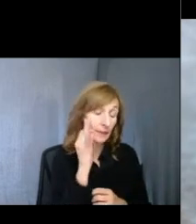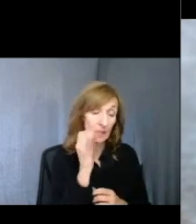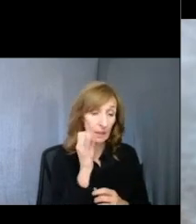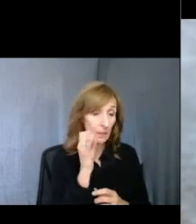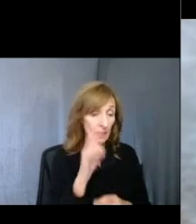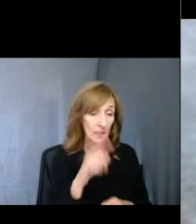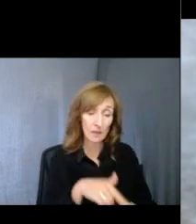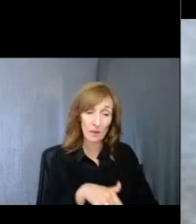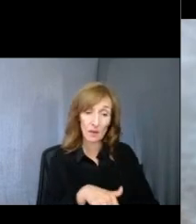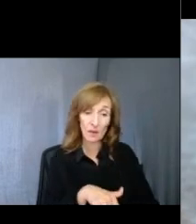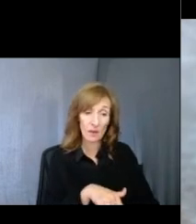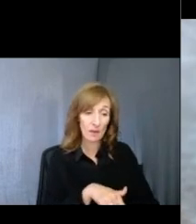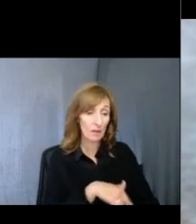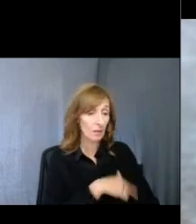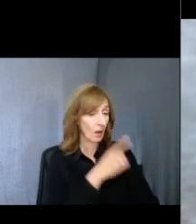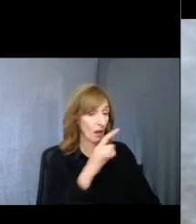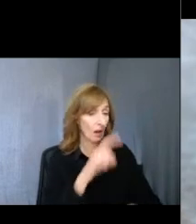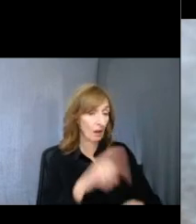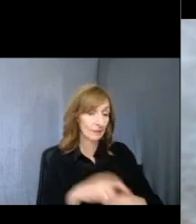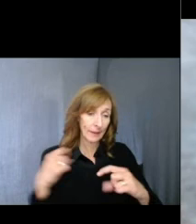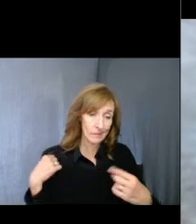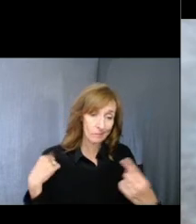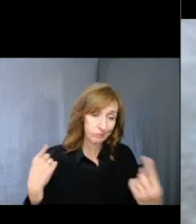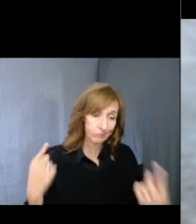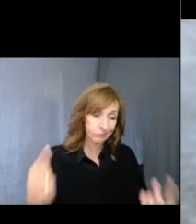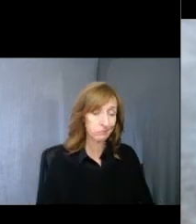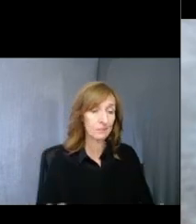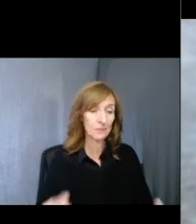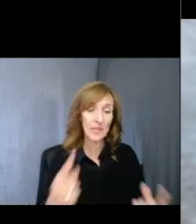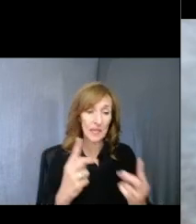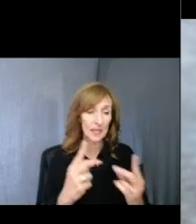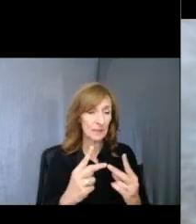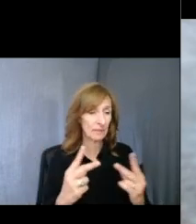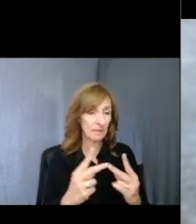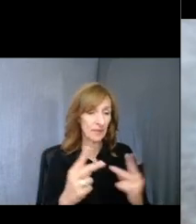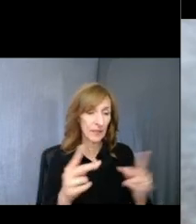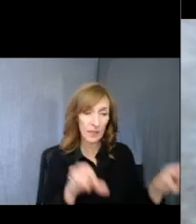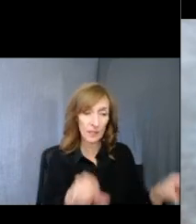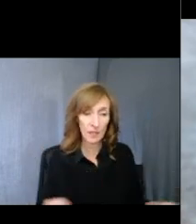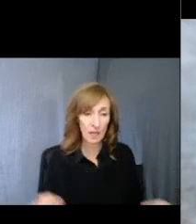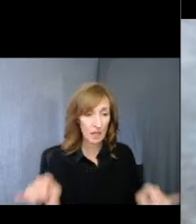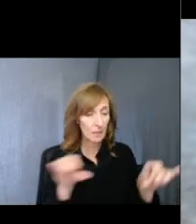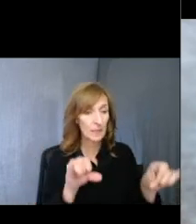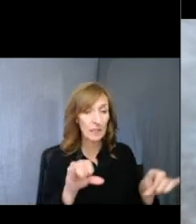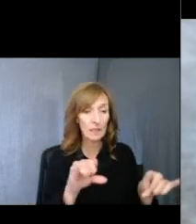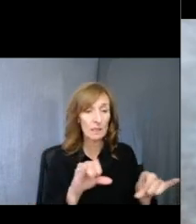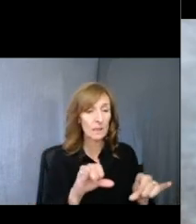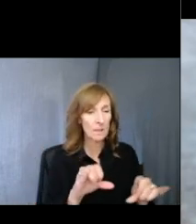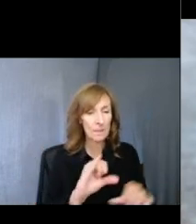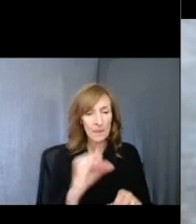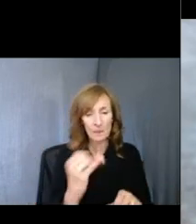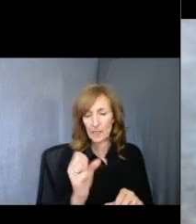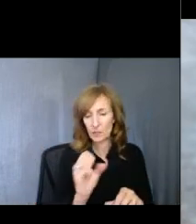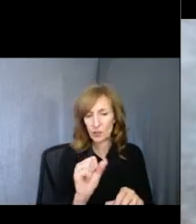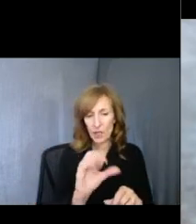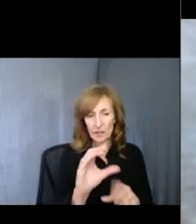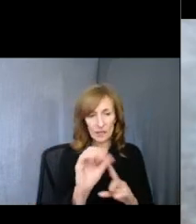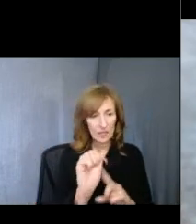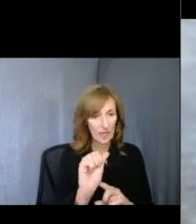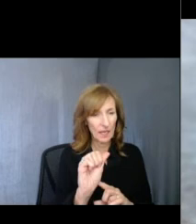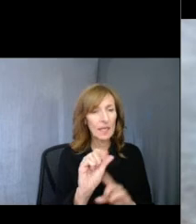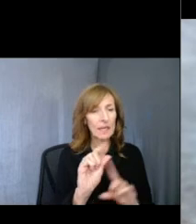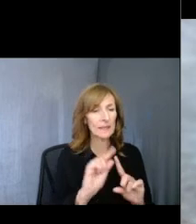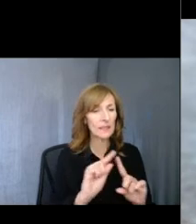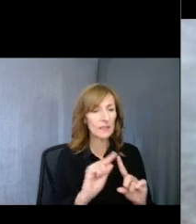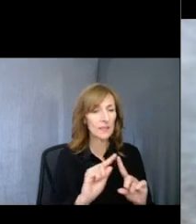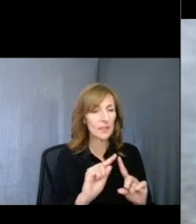it's a large problem in our cat populations, but Jessica's been on the cutting edge of some different ways of approaching the